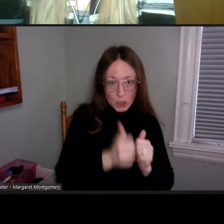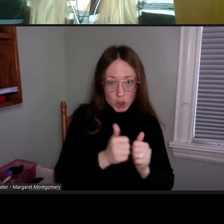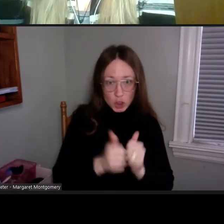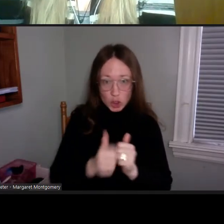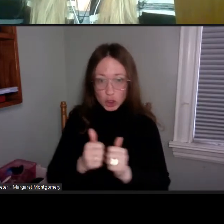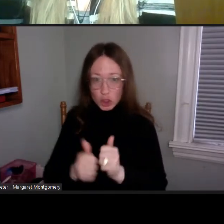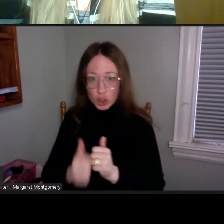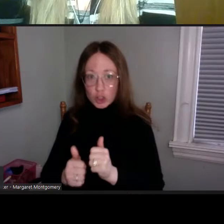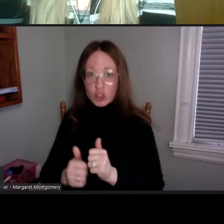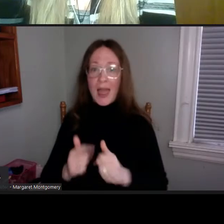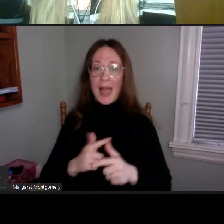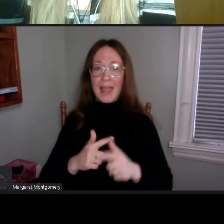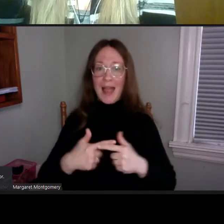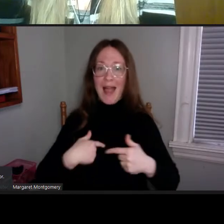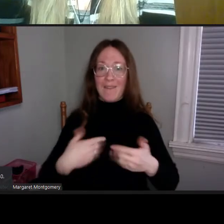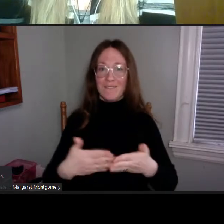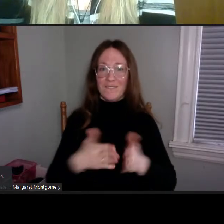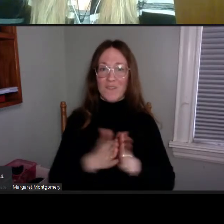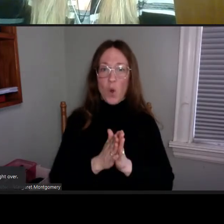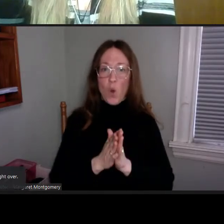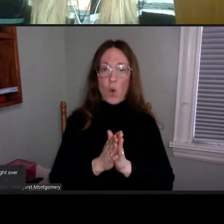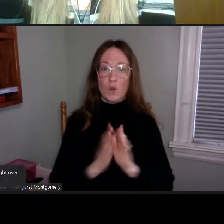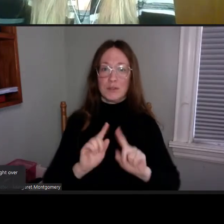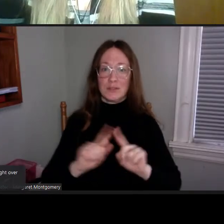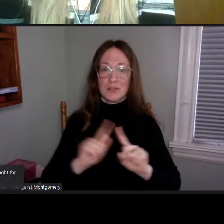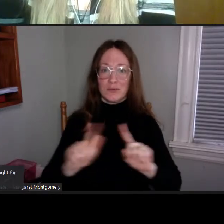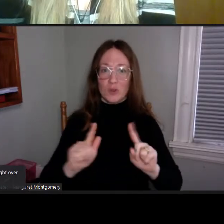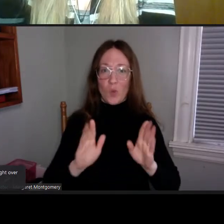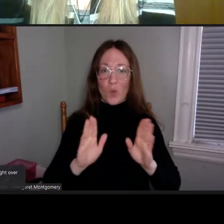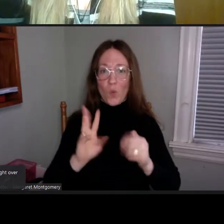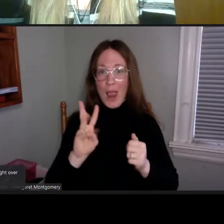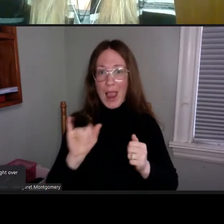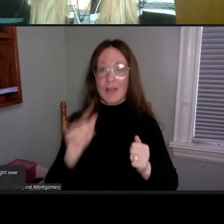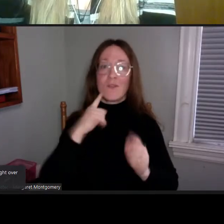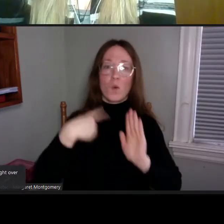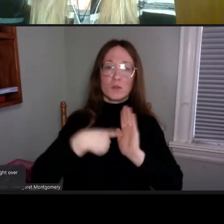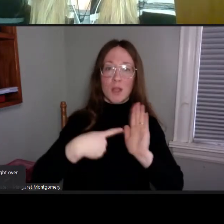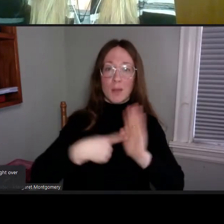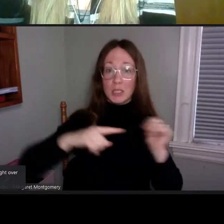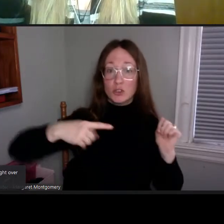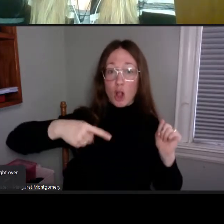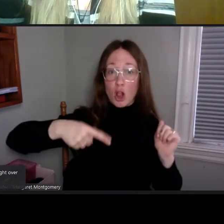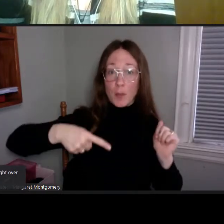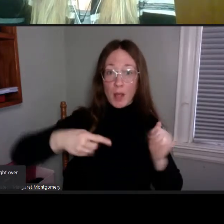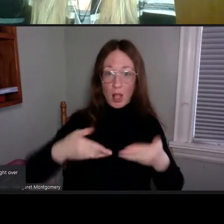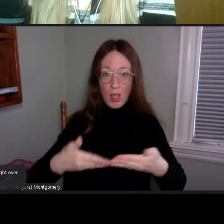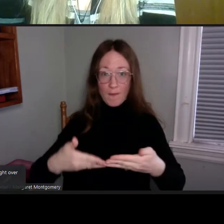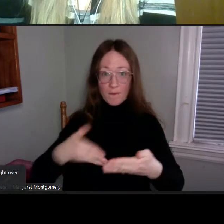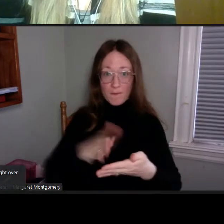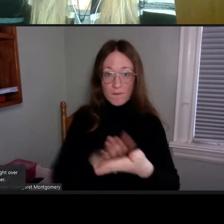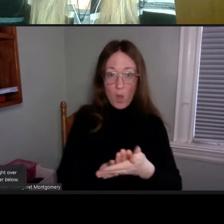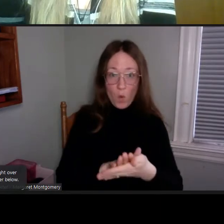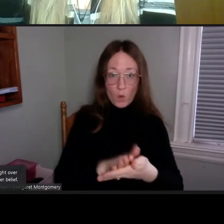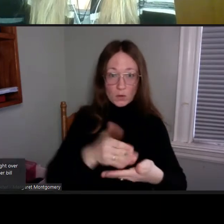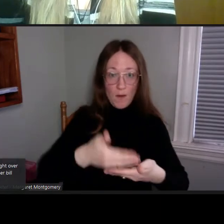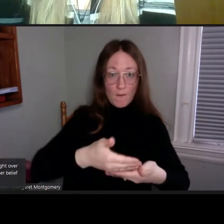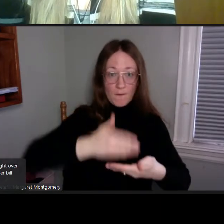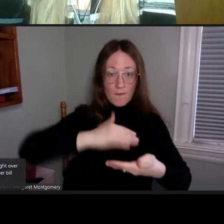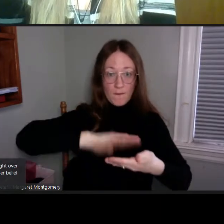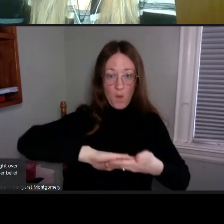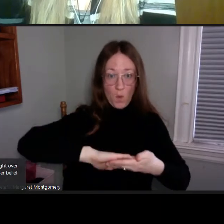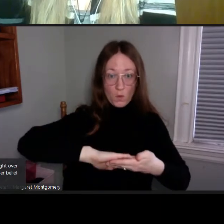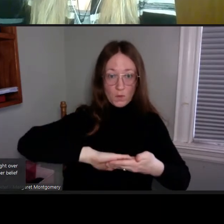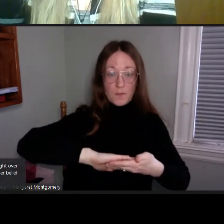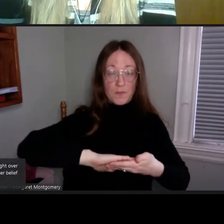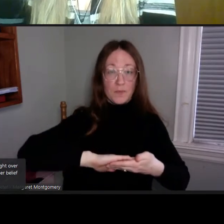me, the dollar bill, I fold over into 4 times. And the certain other bill, I fold, the 5 I fold